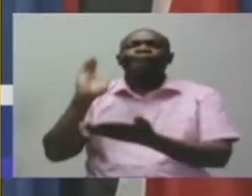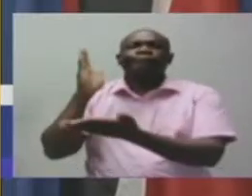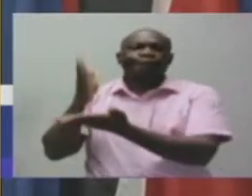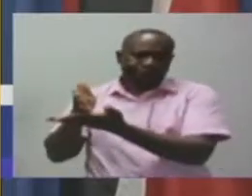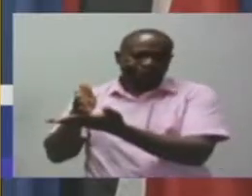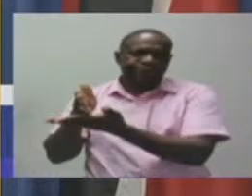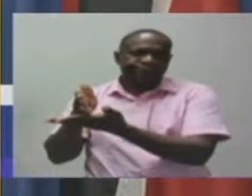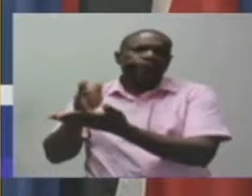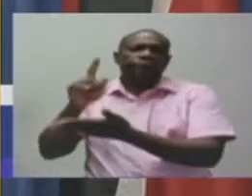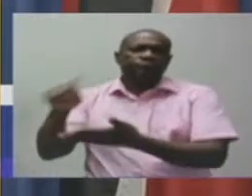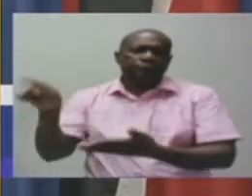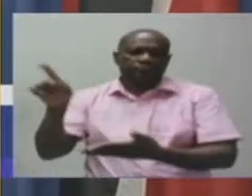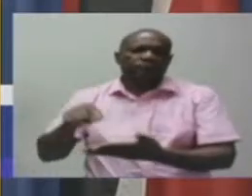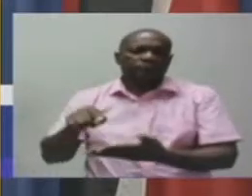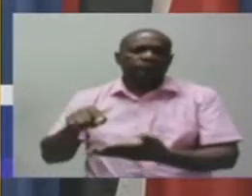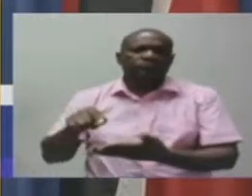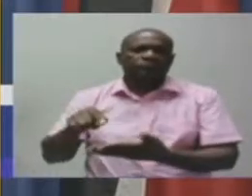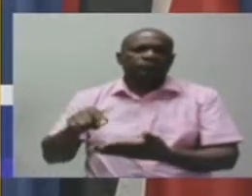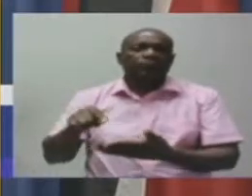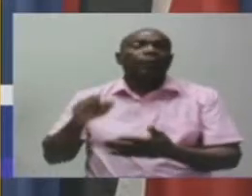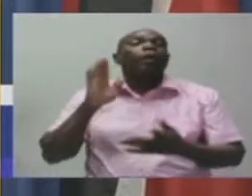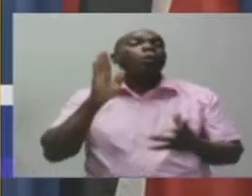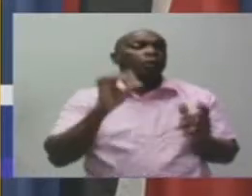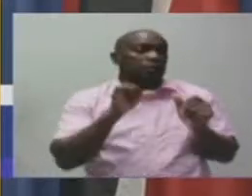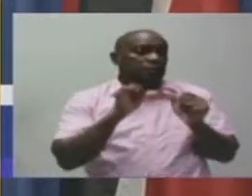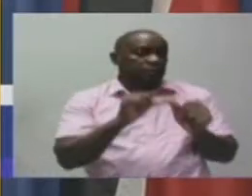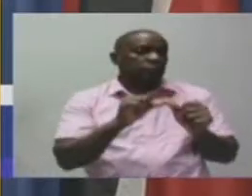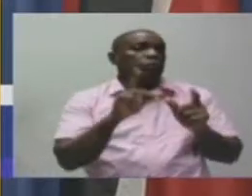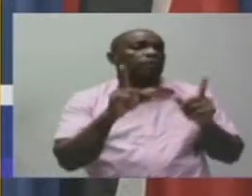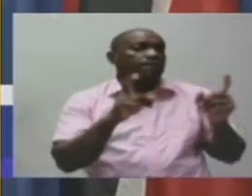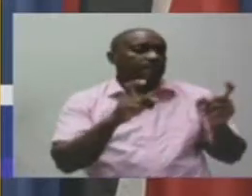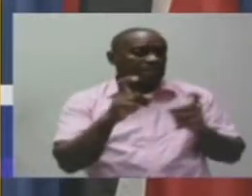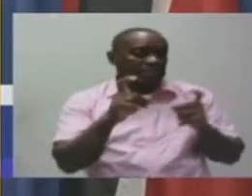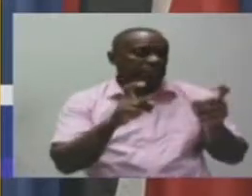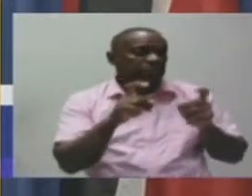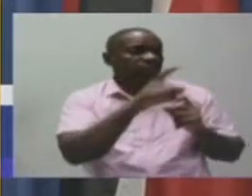population and the unvaccinated population under the Public Health Ordinance.